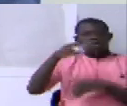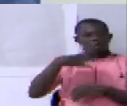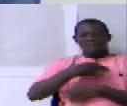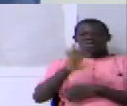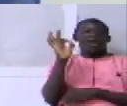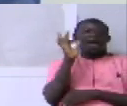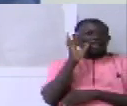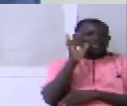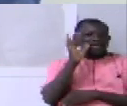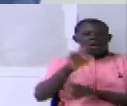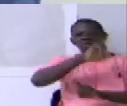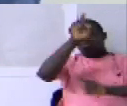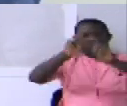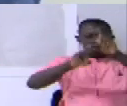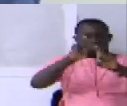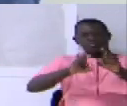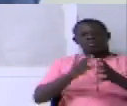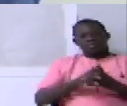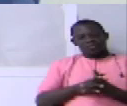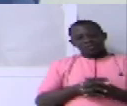question.